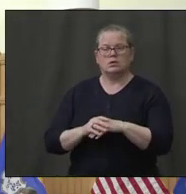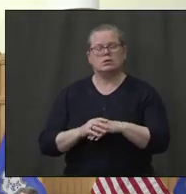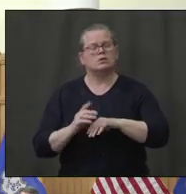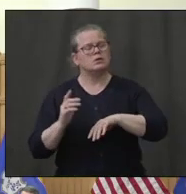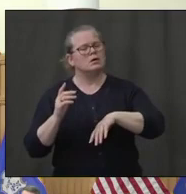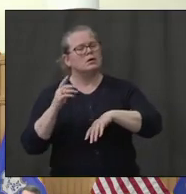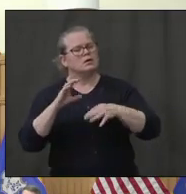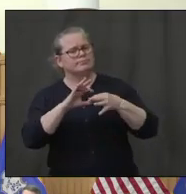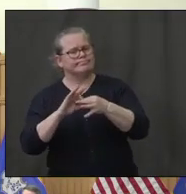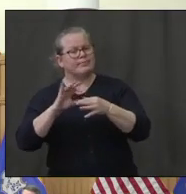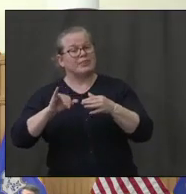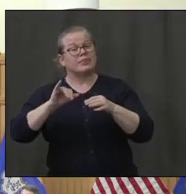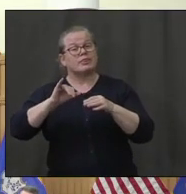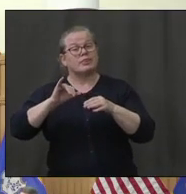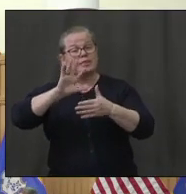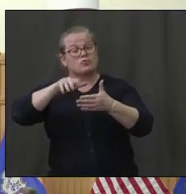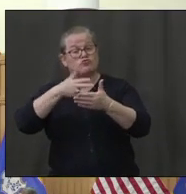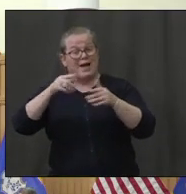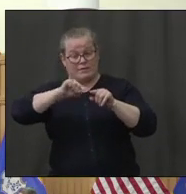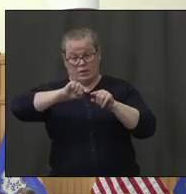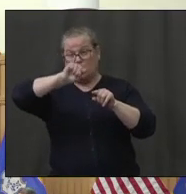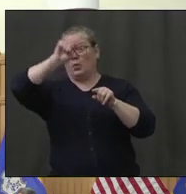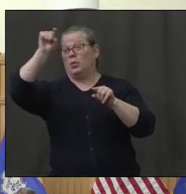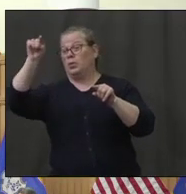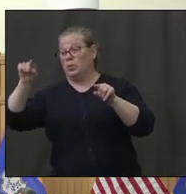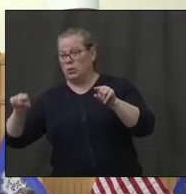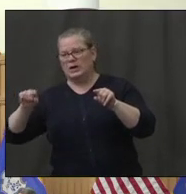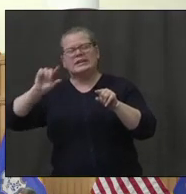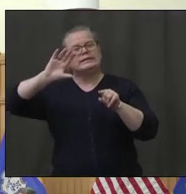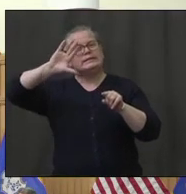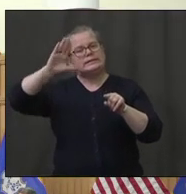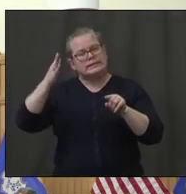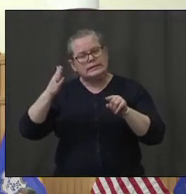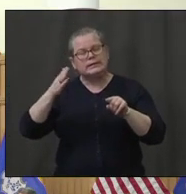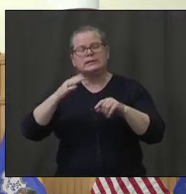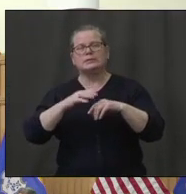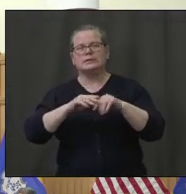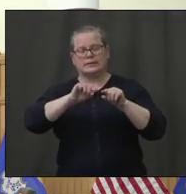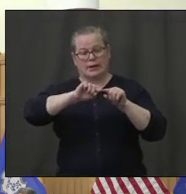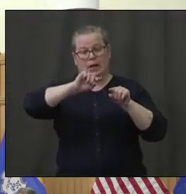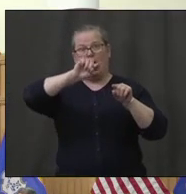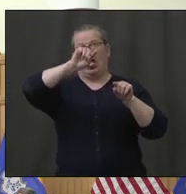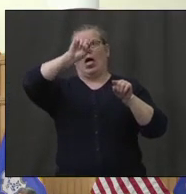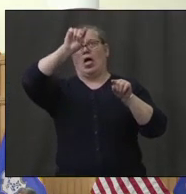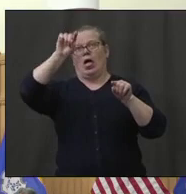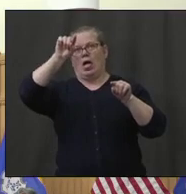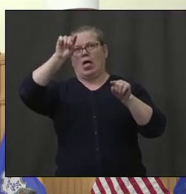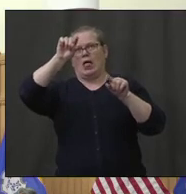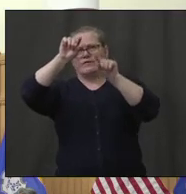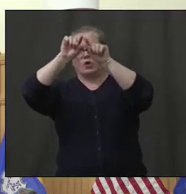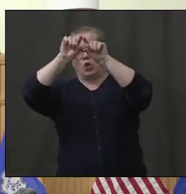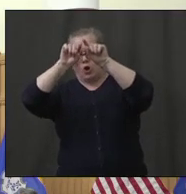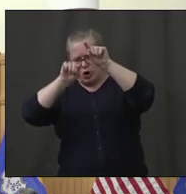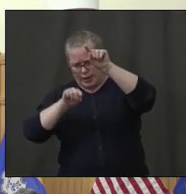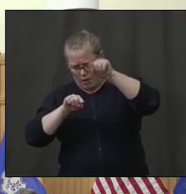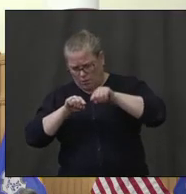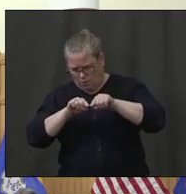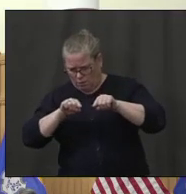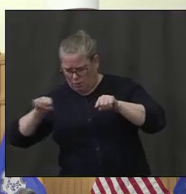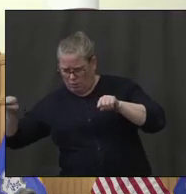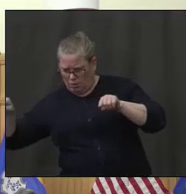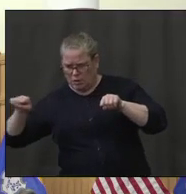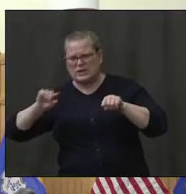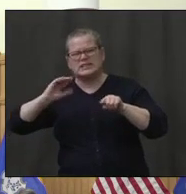tends to be late April, early May. I'm guessing the thought process here, though, is that the guidelines,